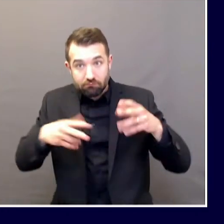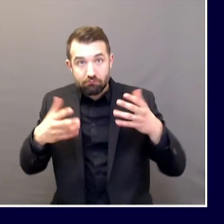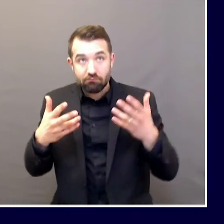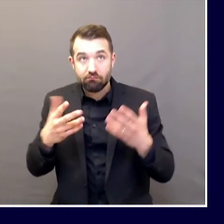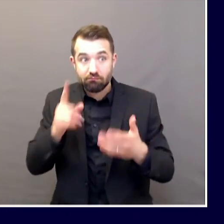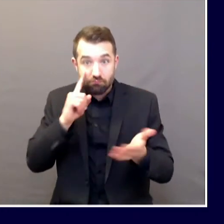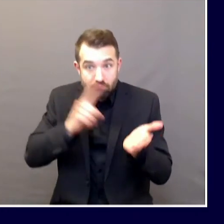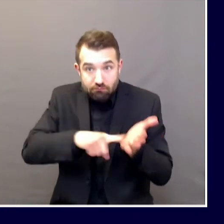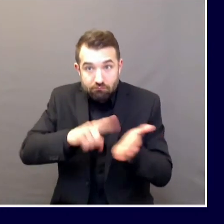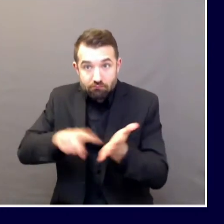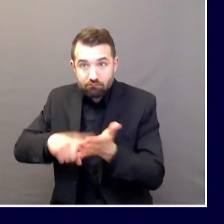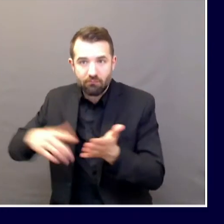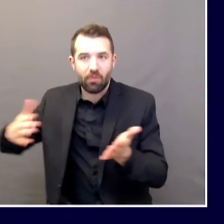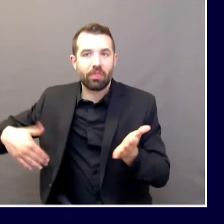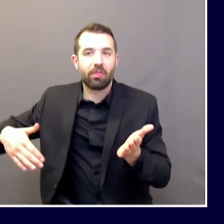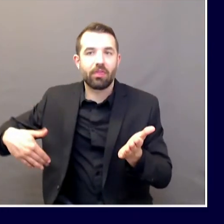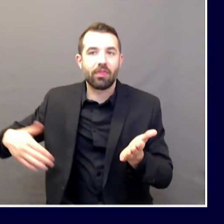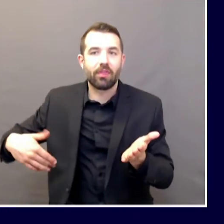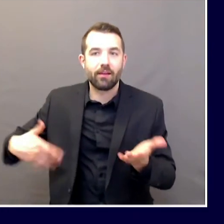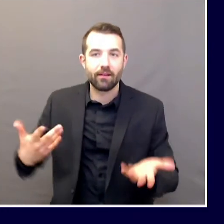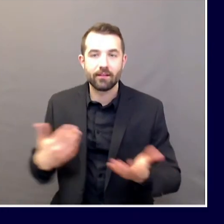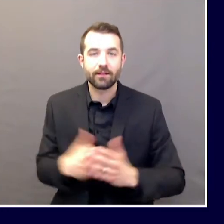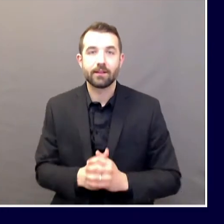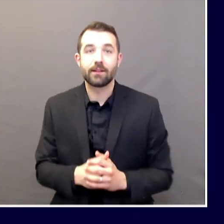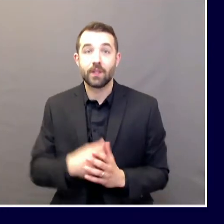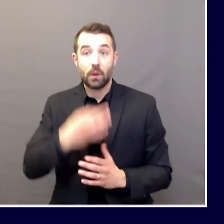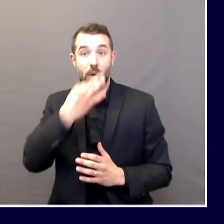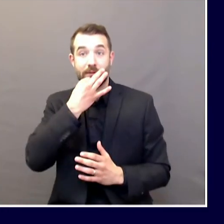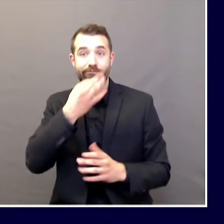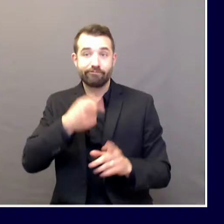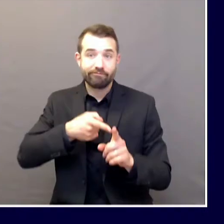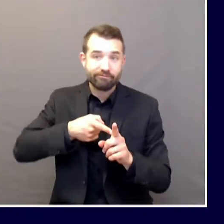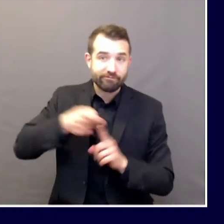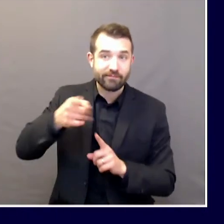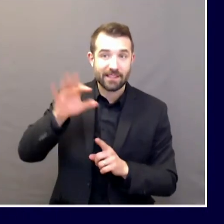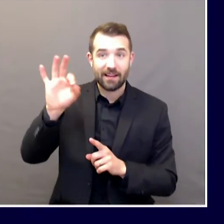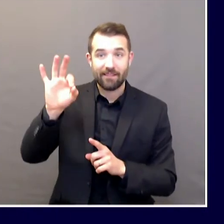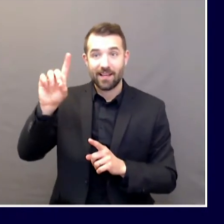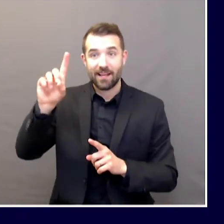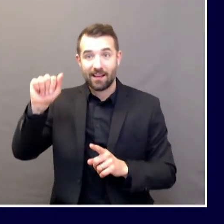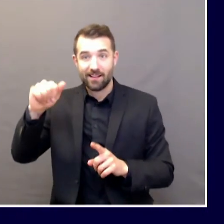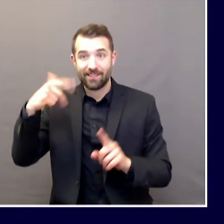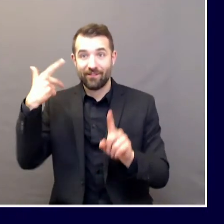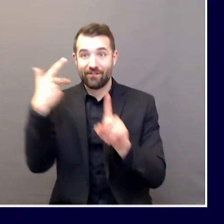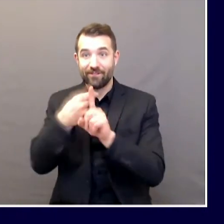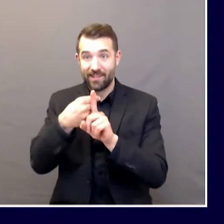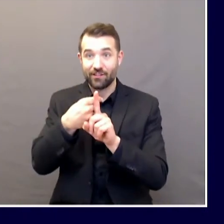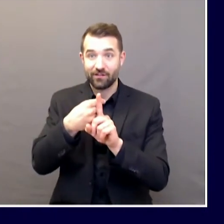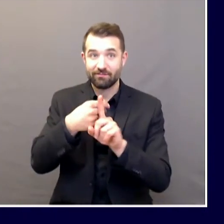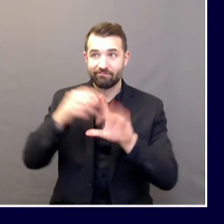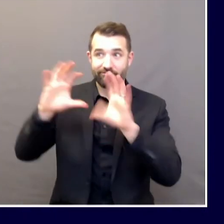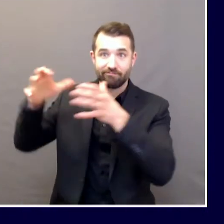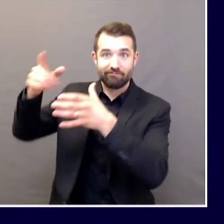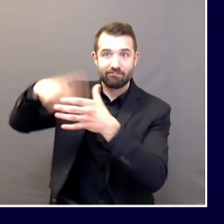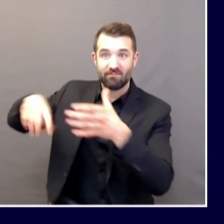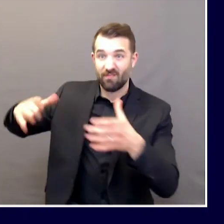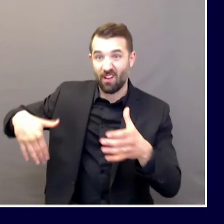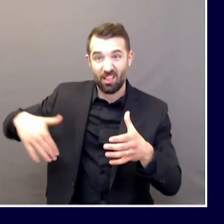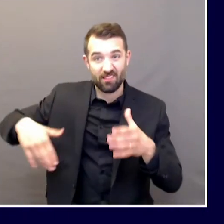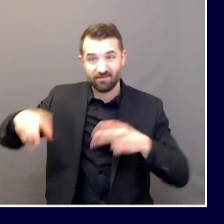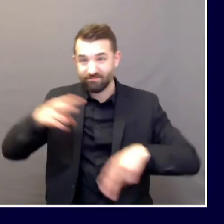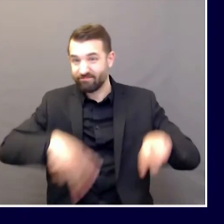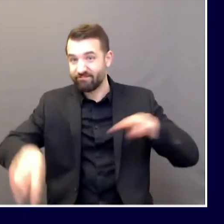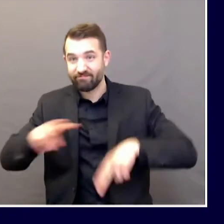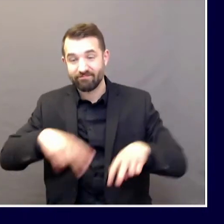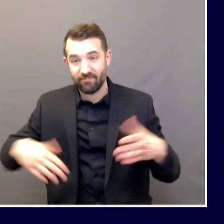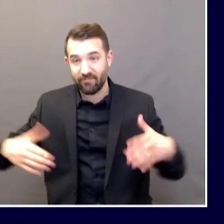same, as well as the experts in vaccine regulation at the FDA. I have the same questions that many do. What were the data that were